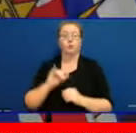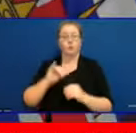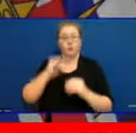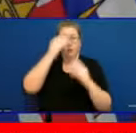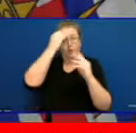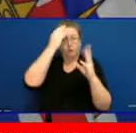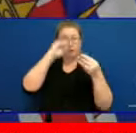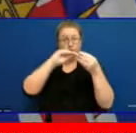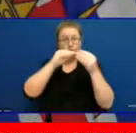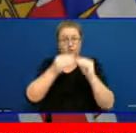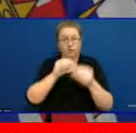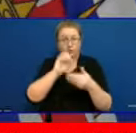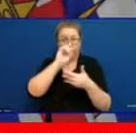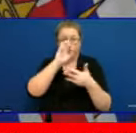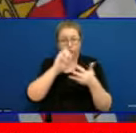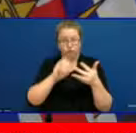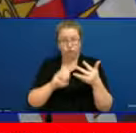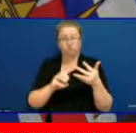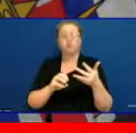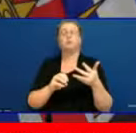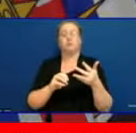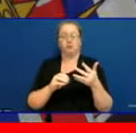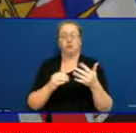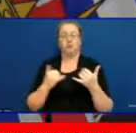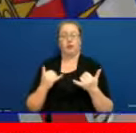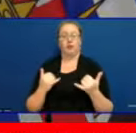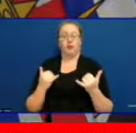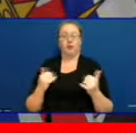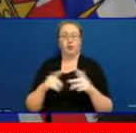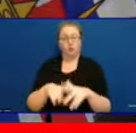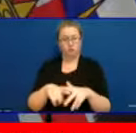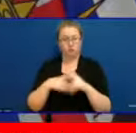So with that update, I'd like to